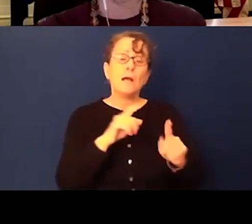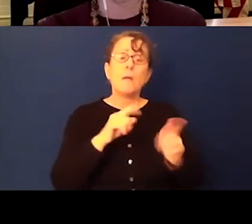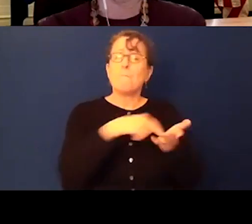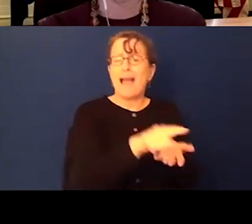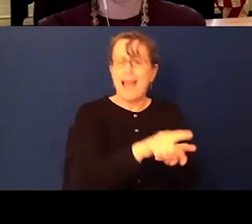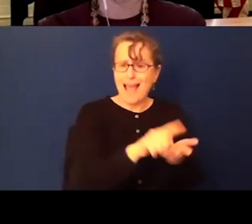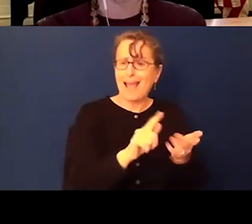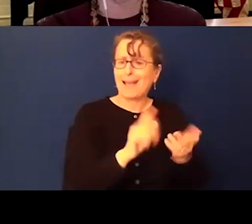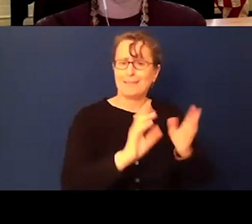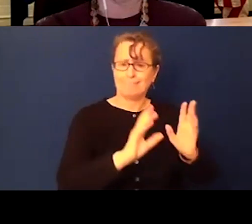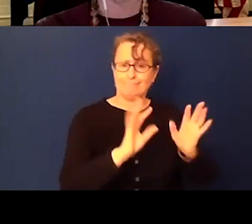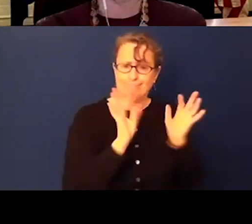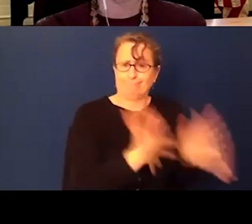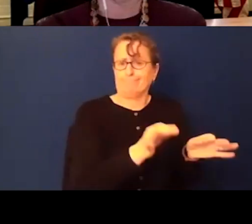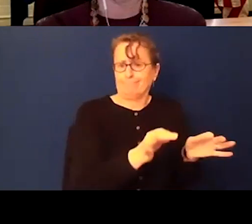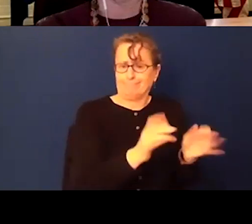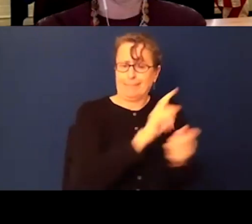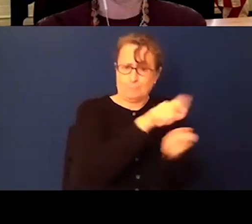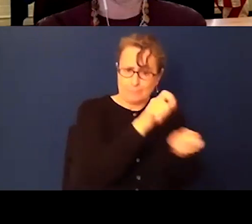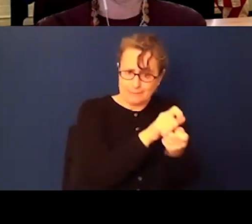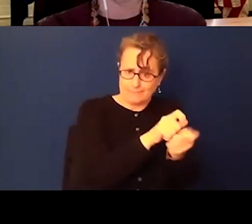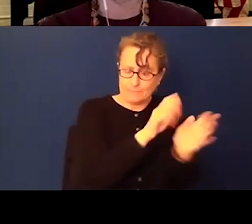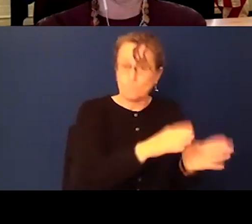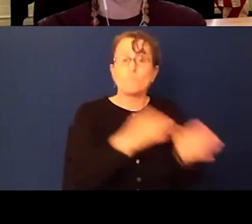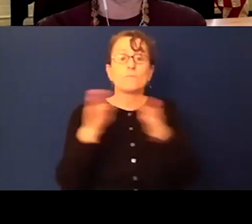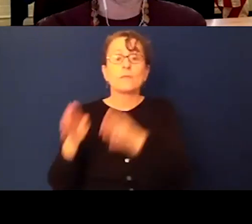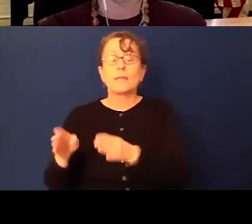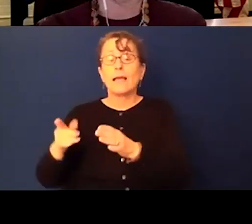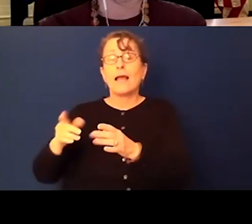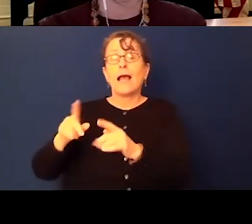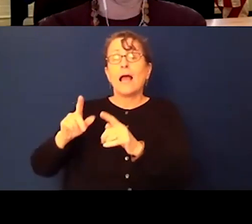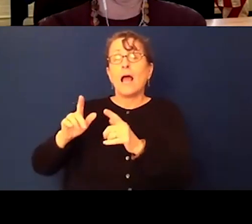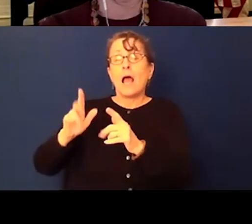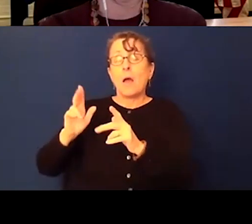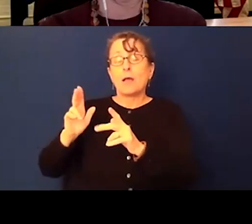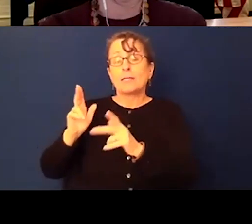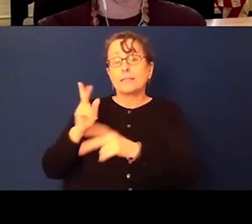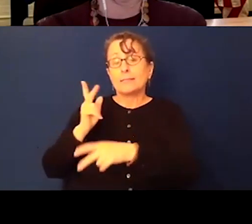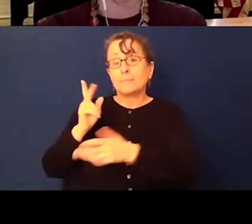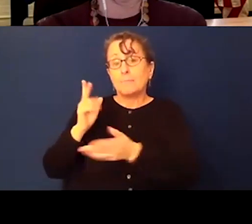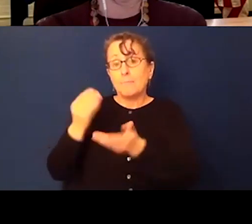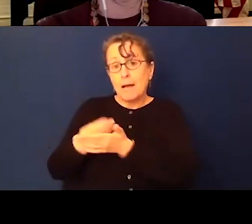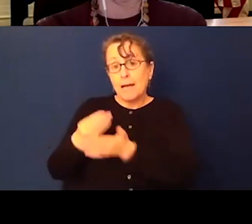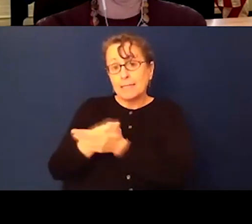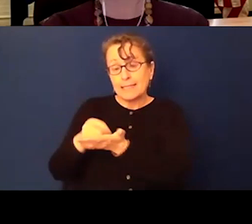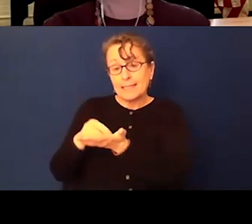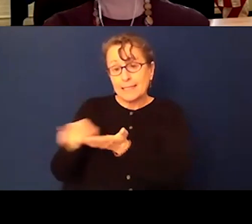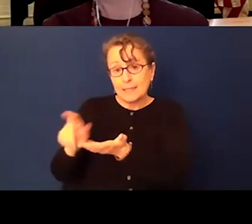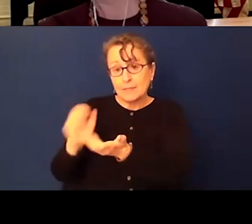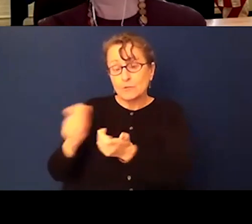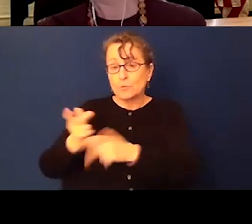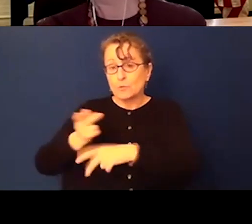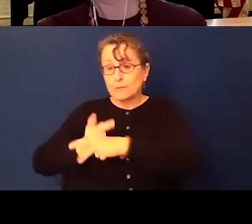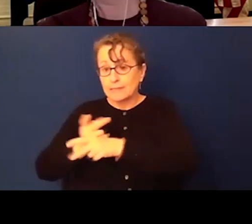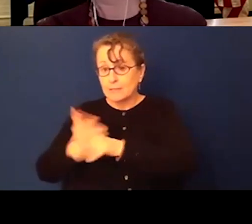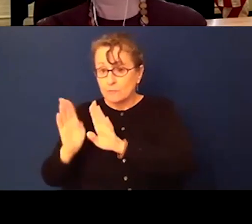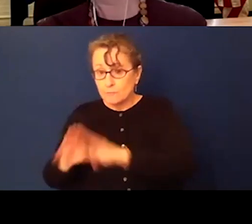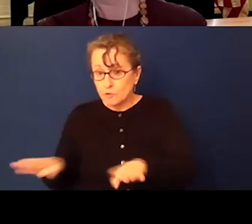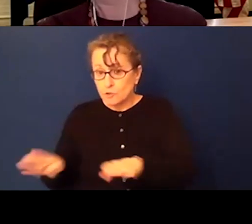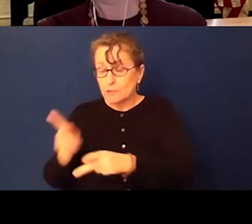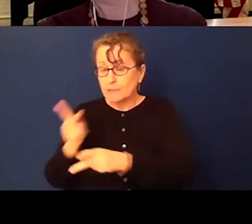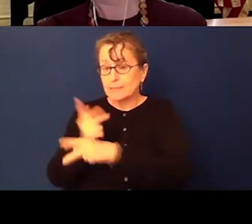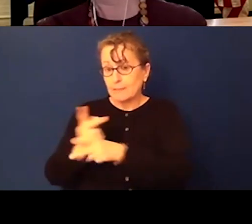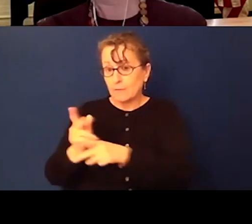just that. It was to allow reimbursement of dependent care expenses. And so when we had